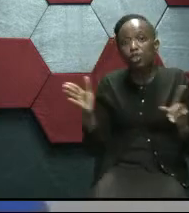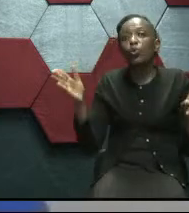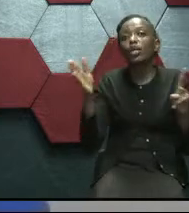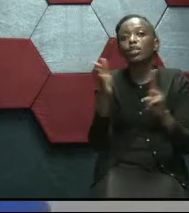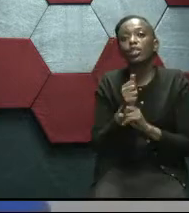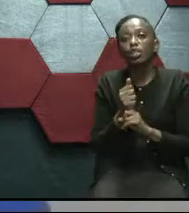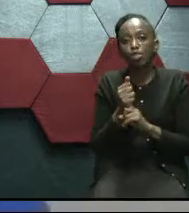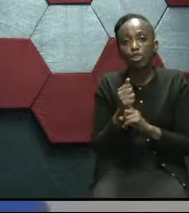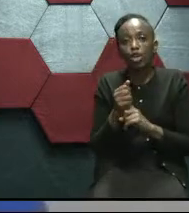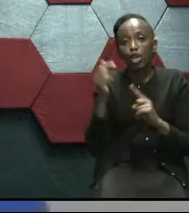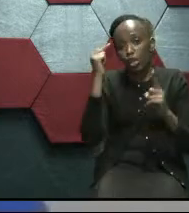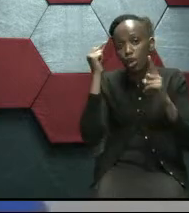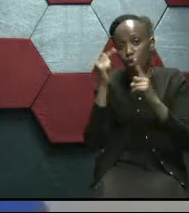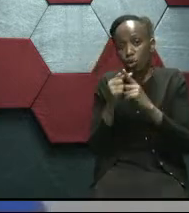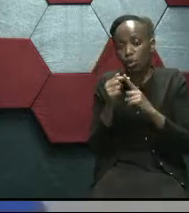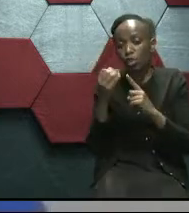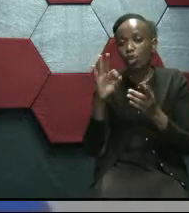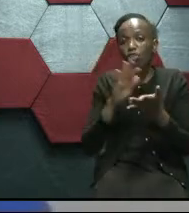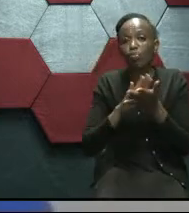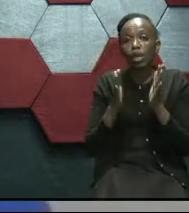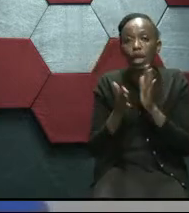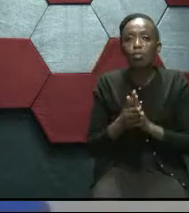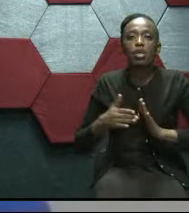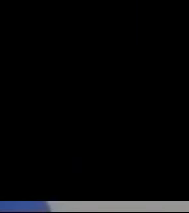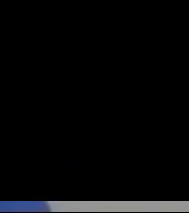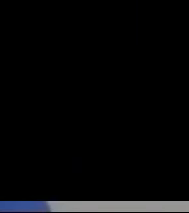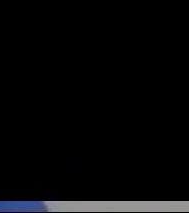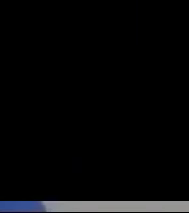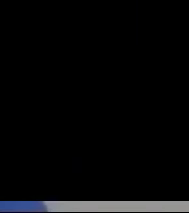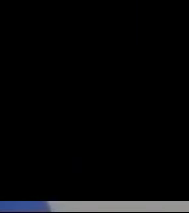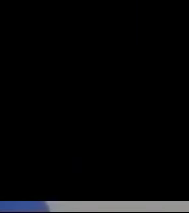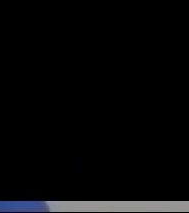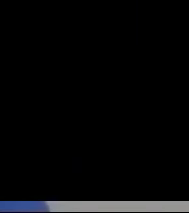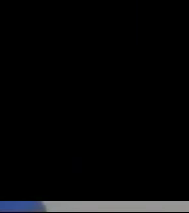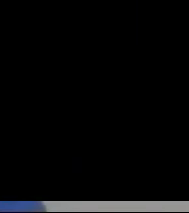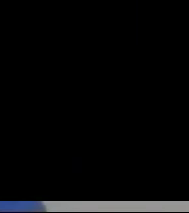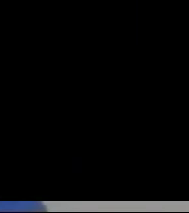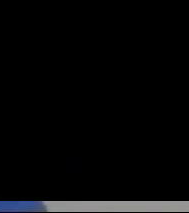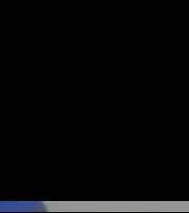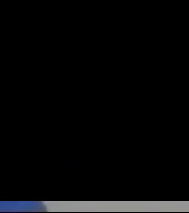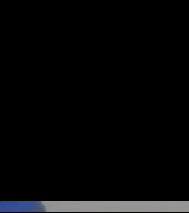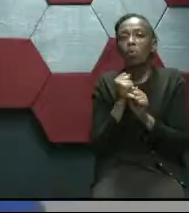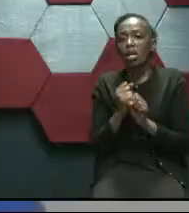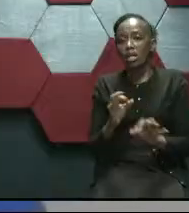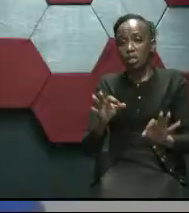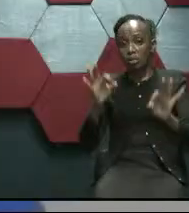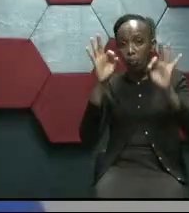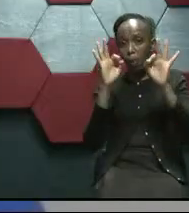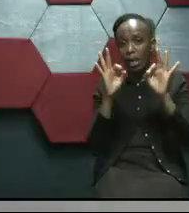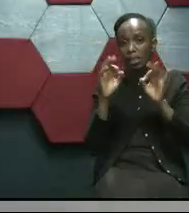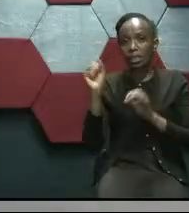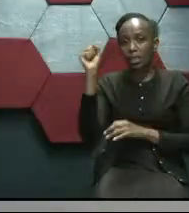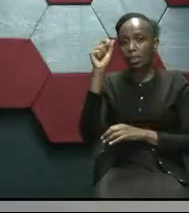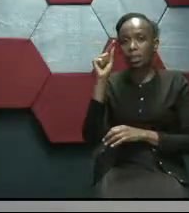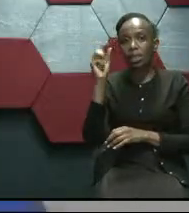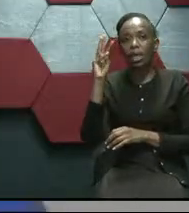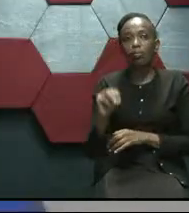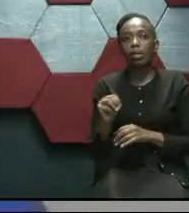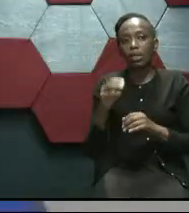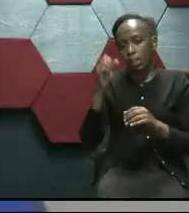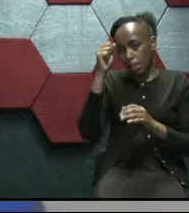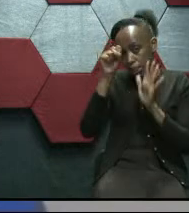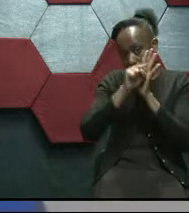achieve their goals of becoming great innovators by working smart in the STEM subjects